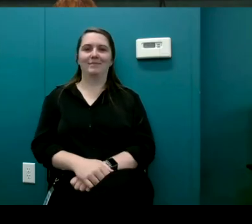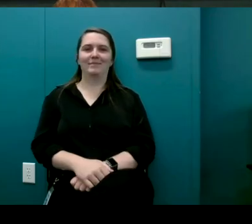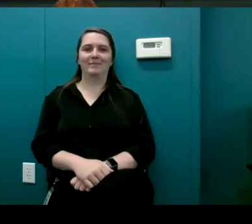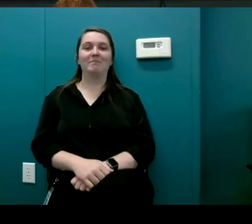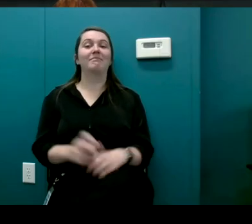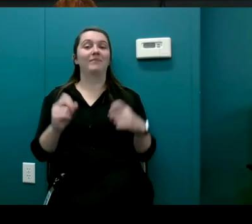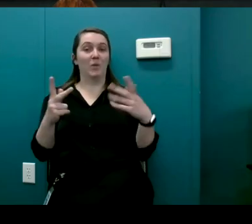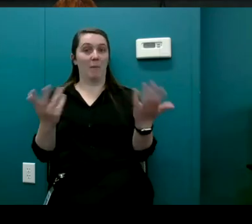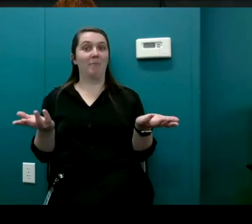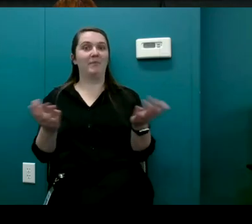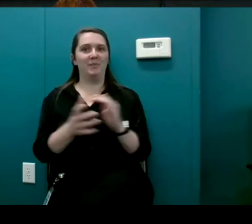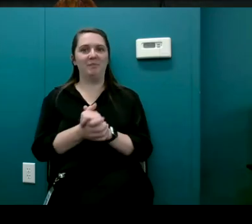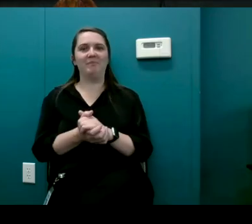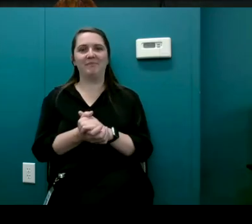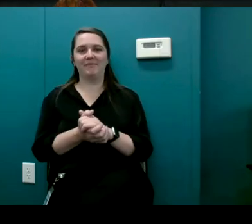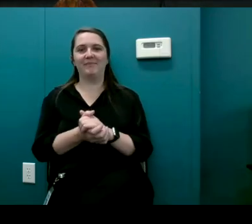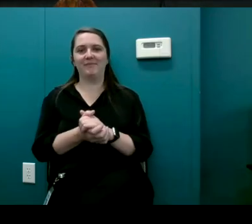Okay.